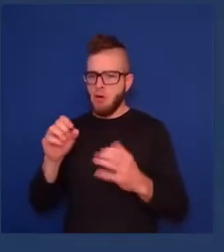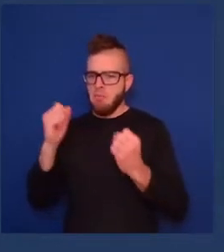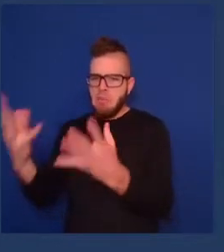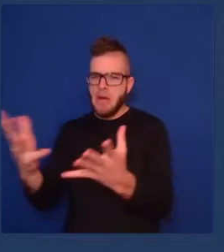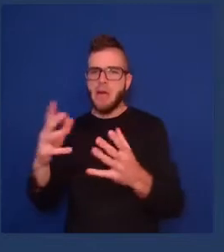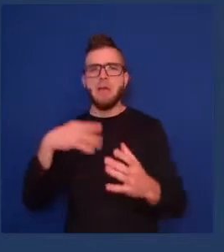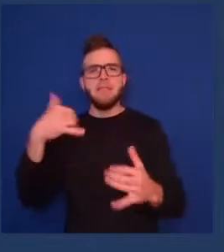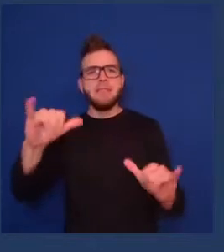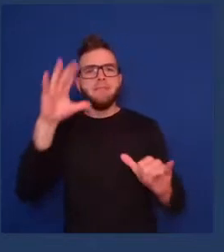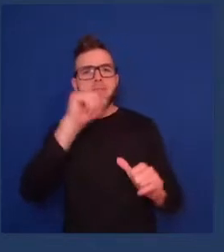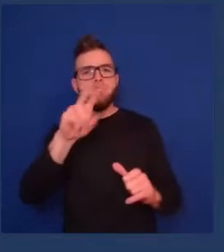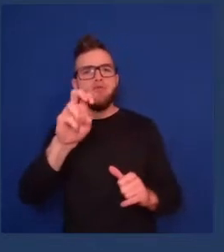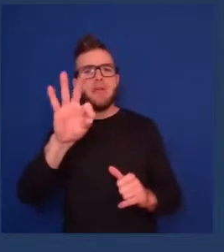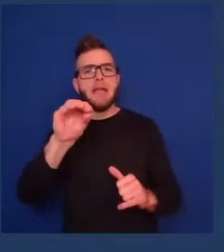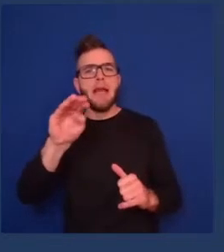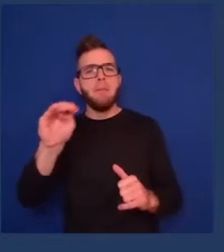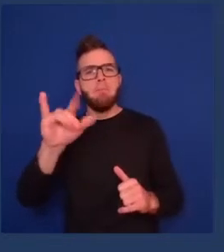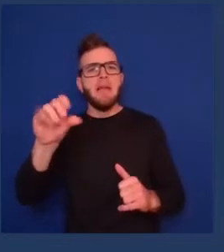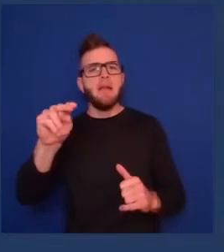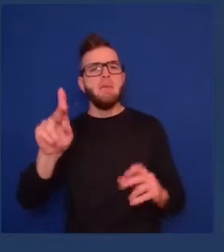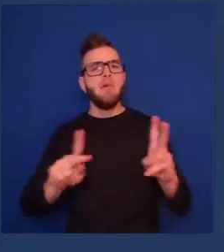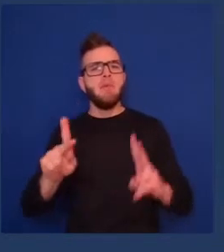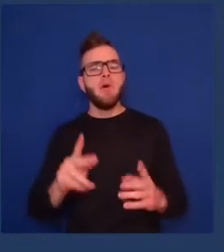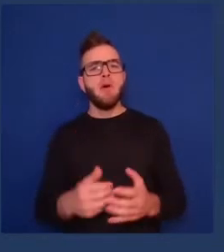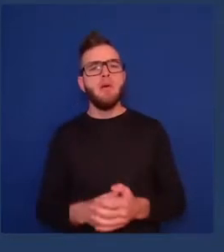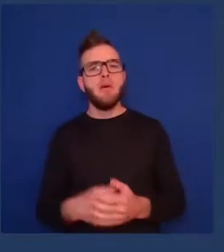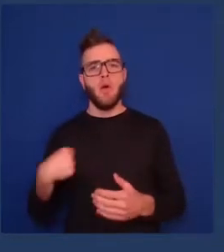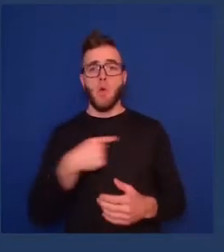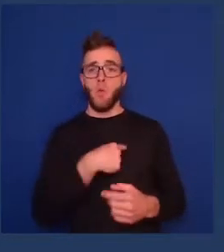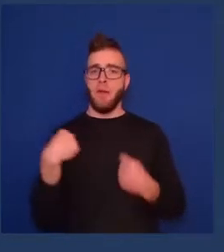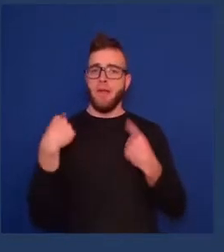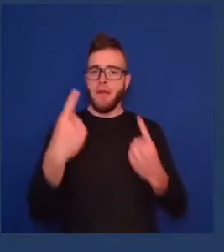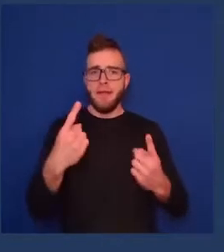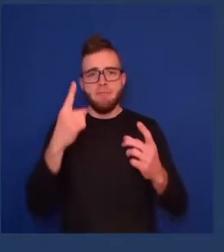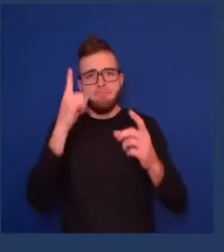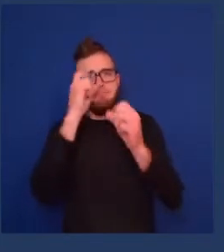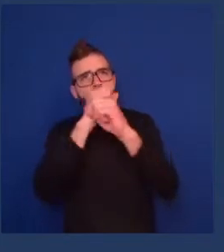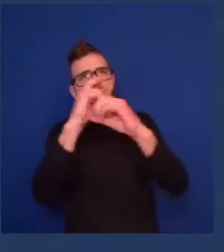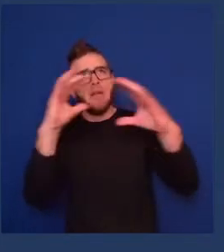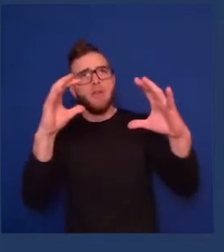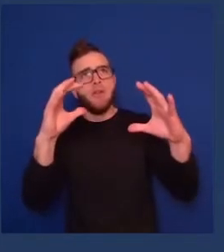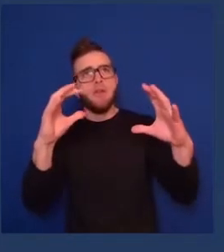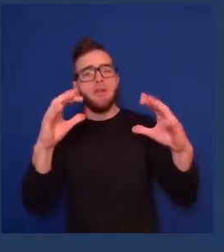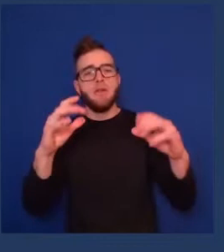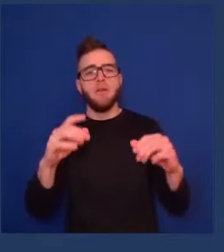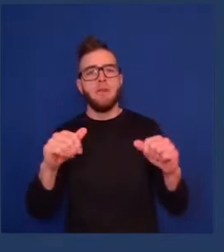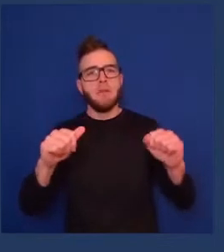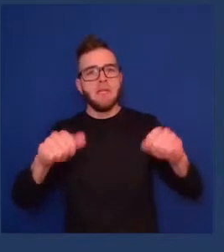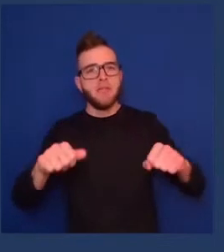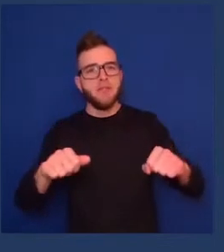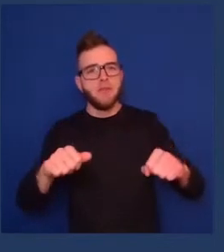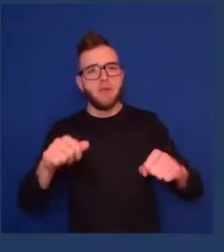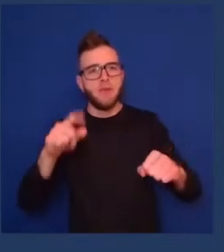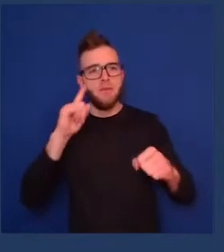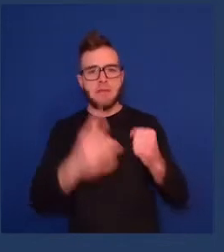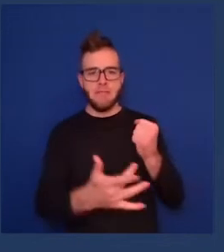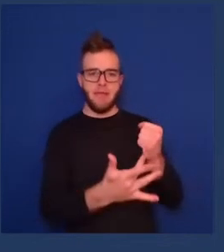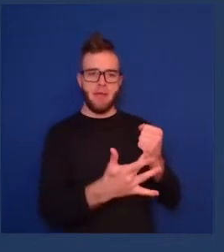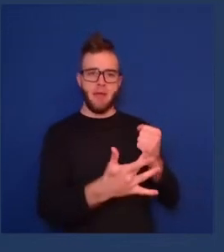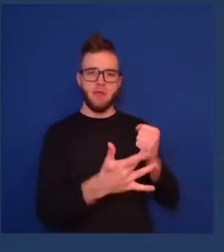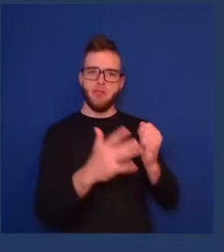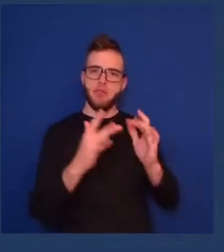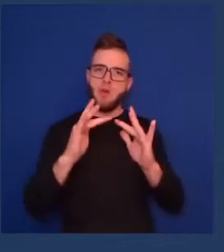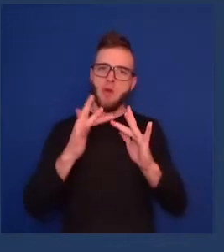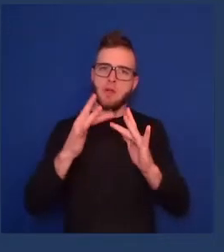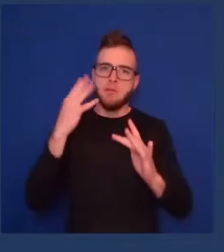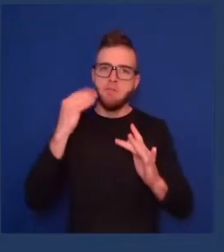missing 290 million. And we've just been imagining in this period of time the potential